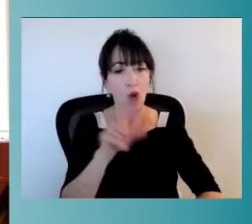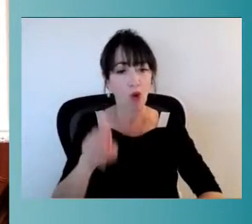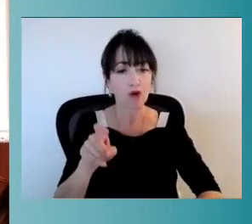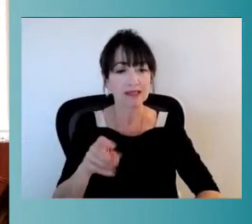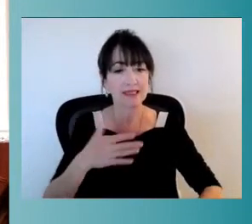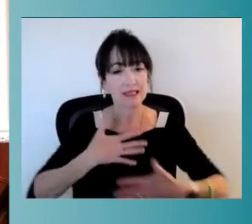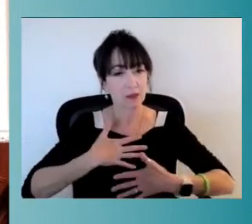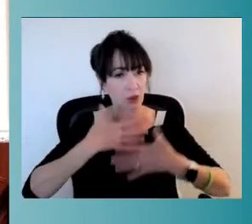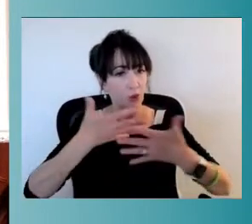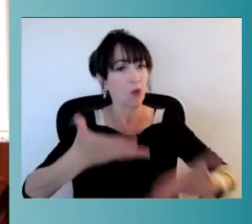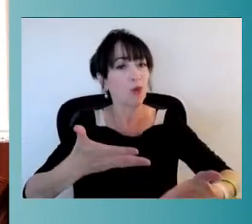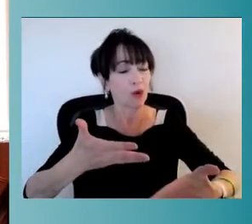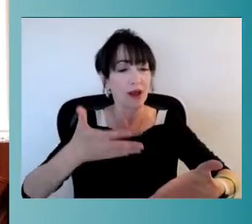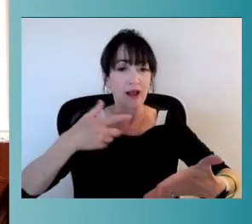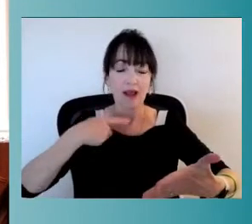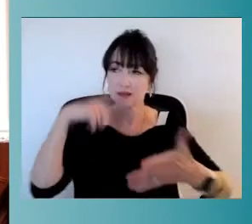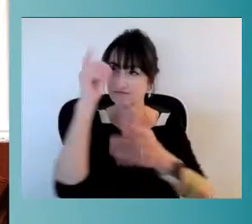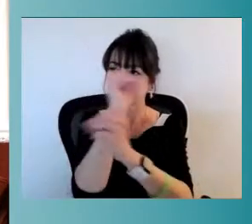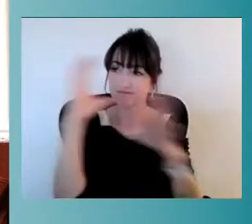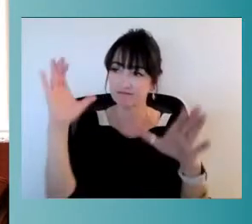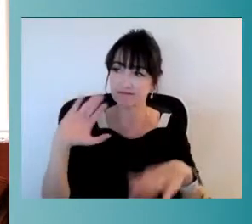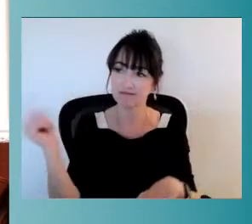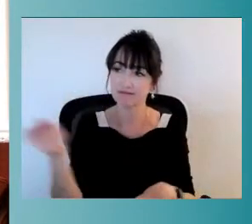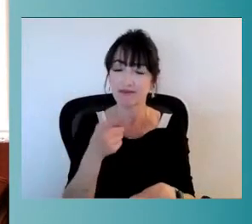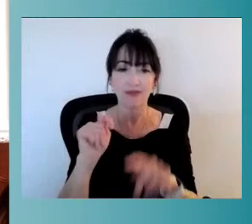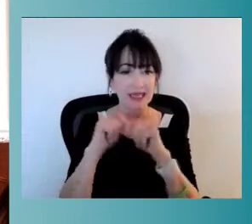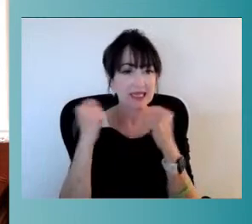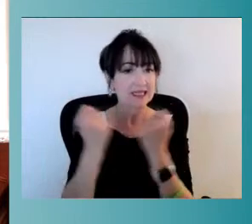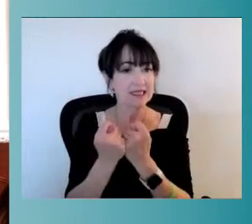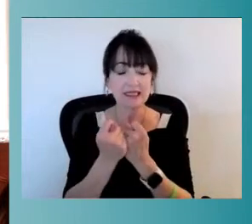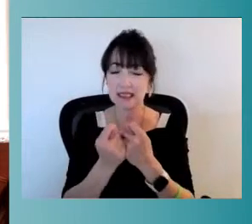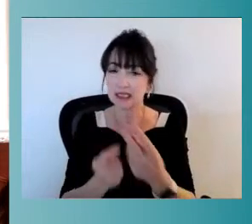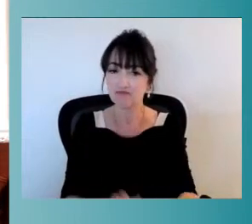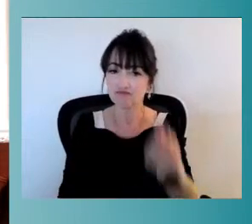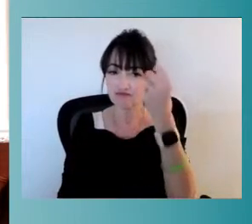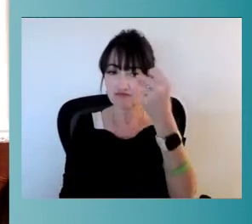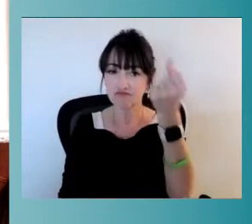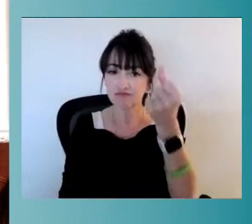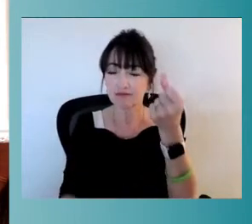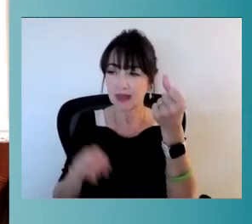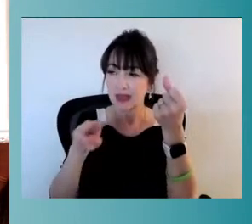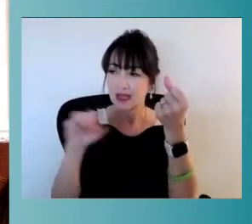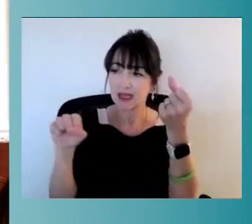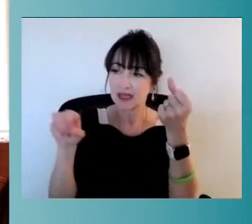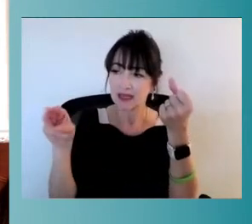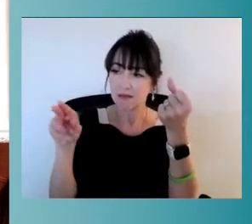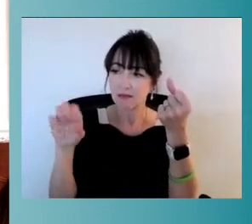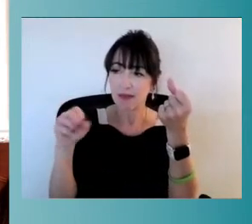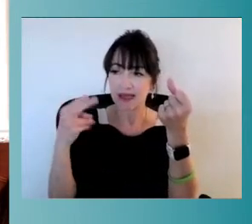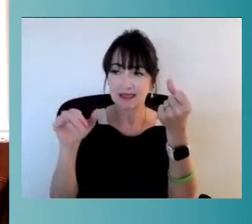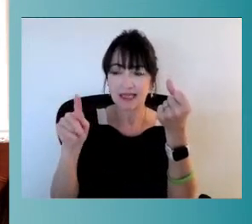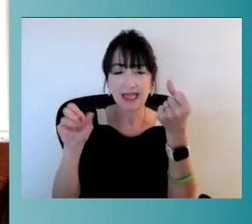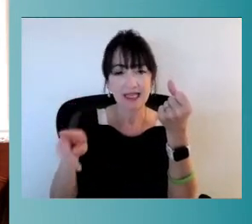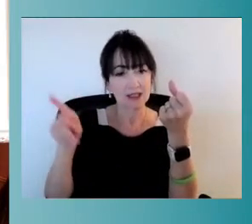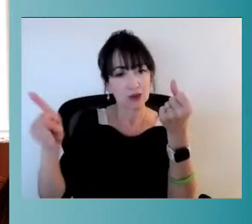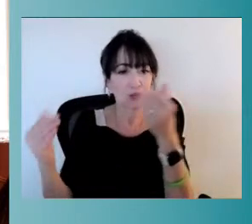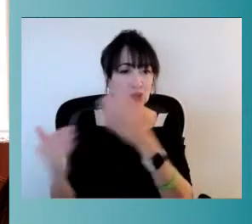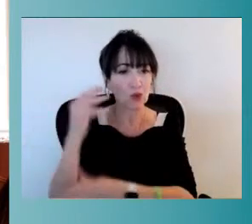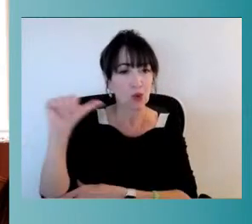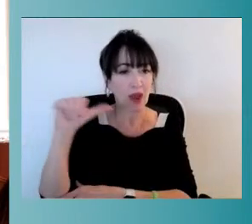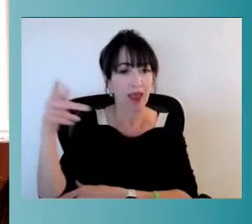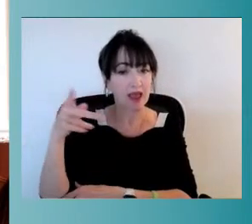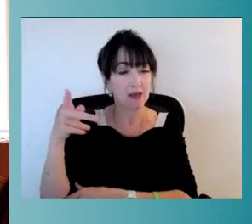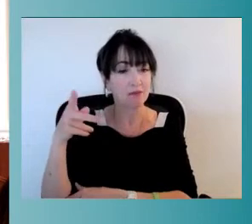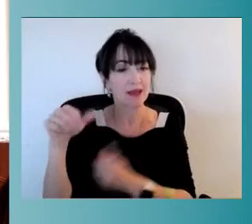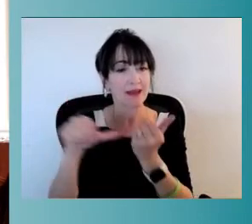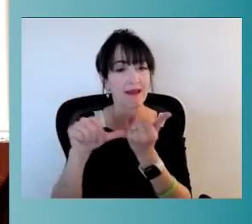at our team, and I think about our team, it's like at a drop of a dime, Ms. Hinton at the high school as our new AP, anyone I give a call